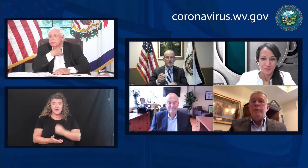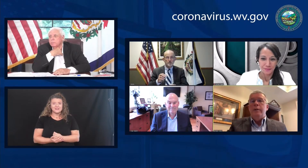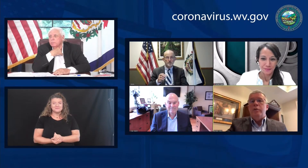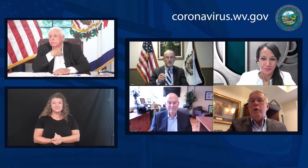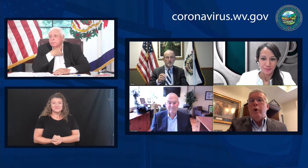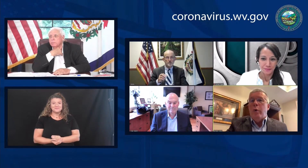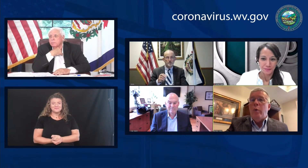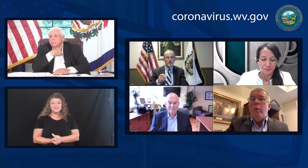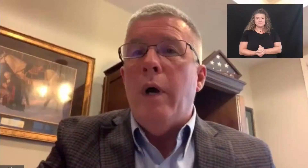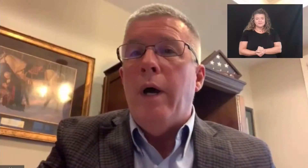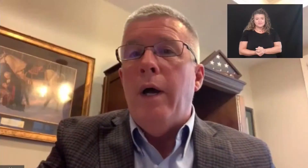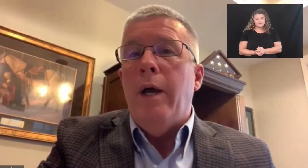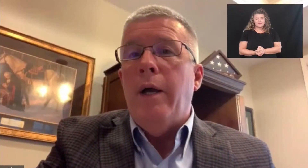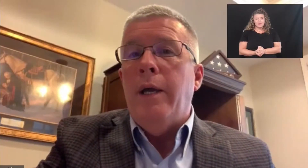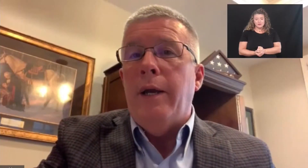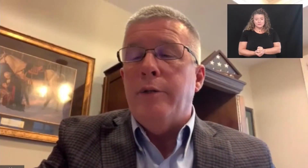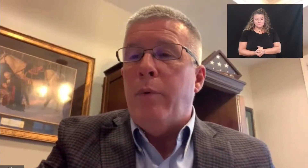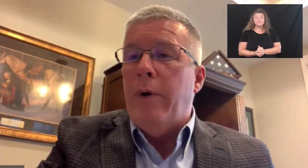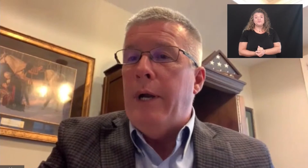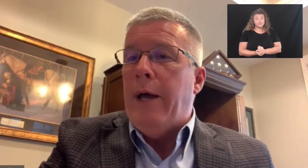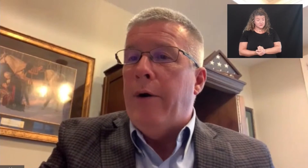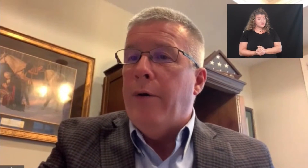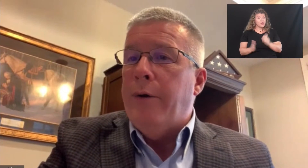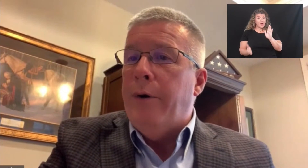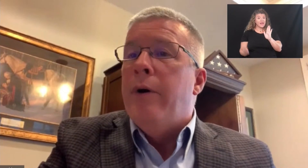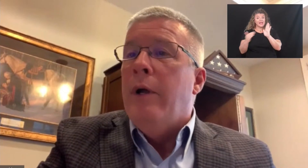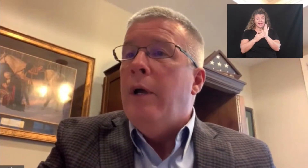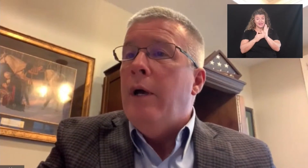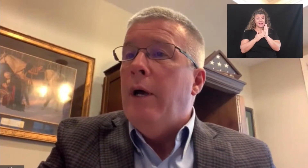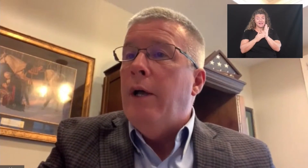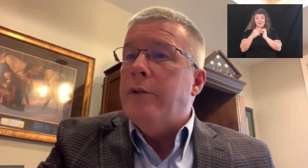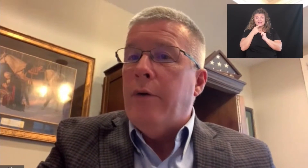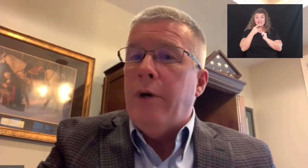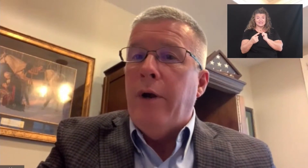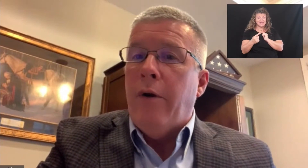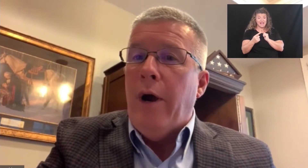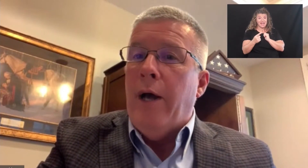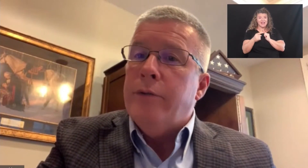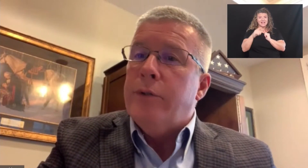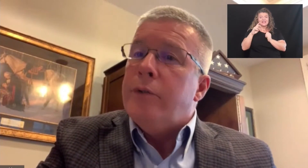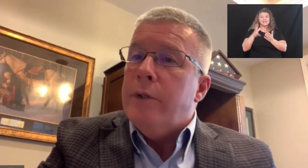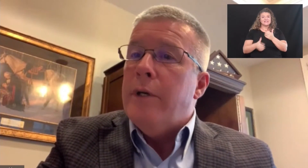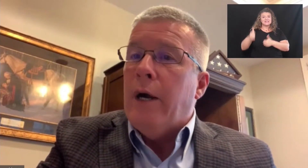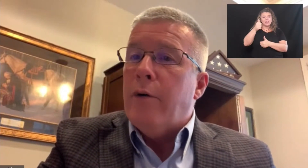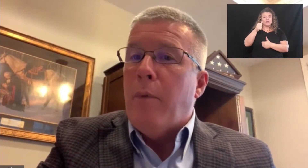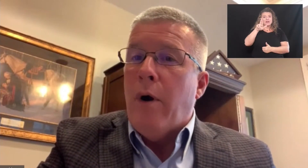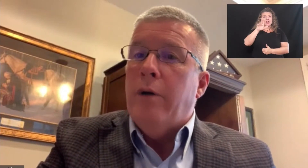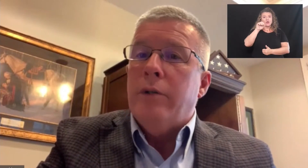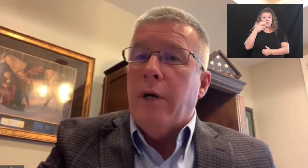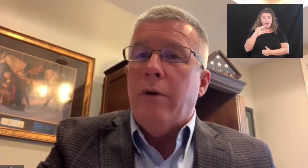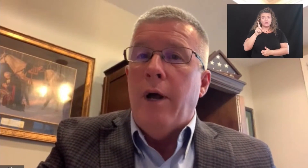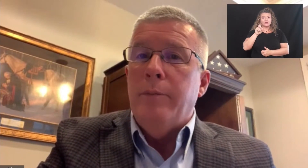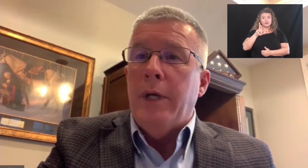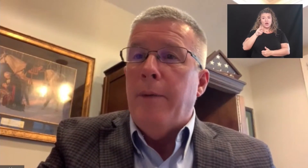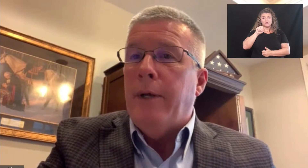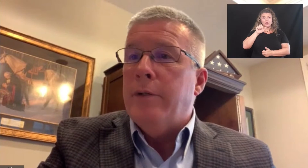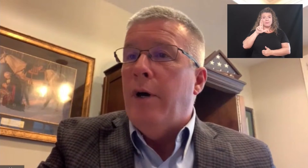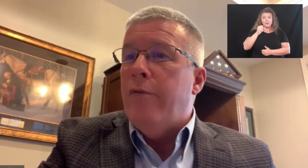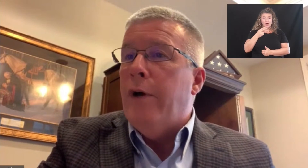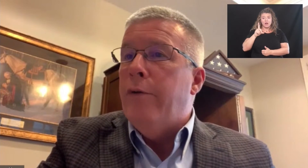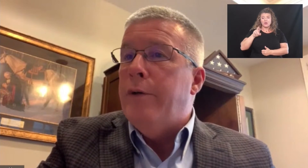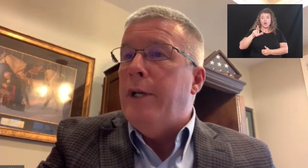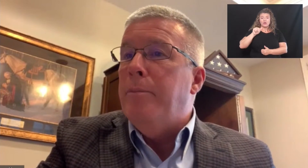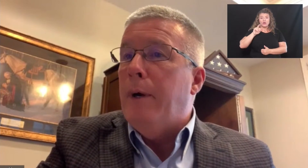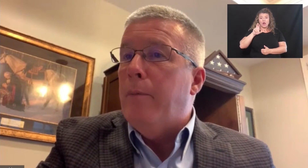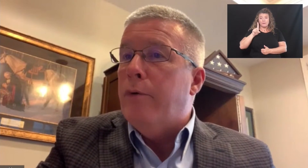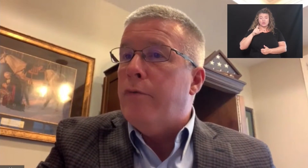Yeah, Kelsey. So again, as pointed out earlier, Secretary Crouch, Dr. Marsh, Dr. Amjad,